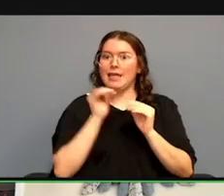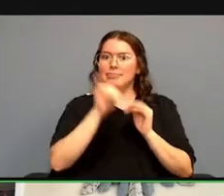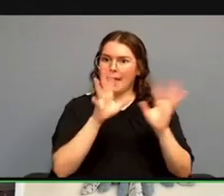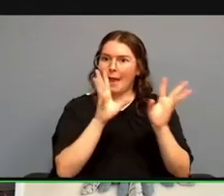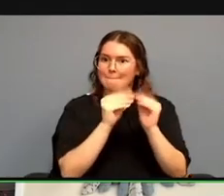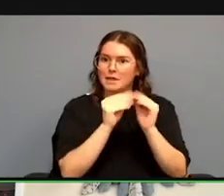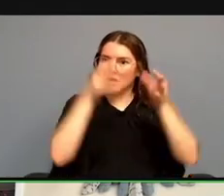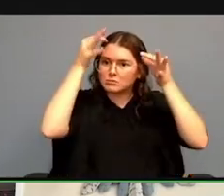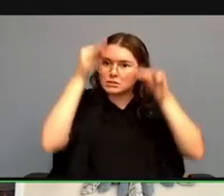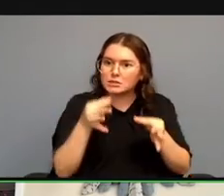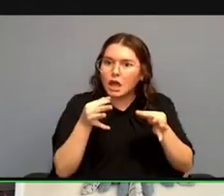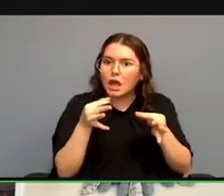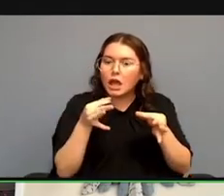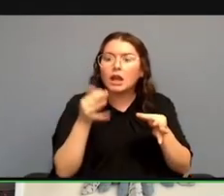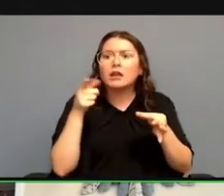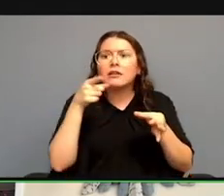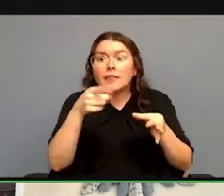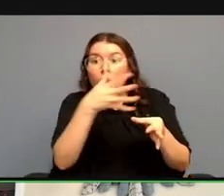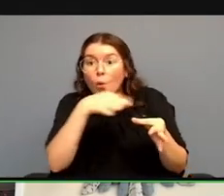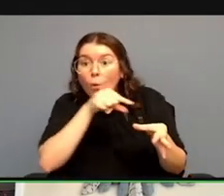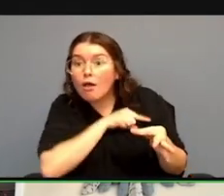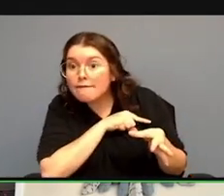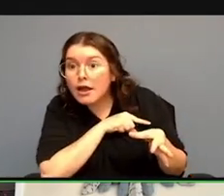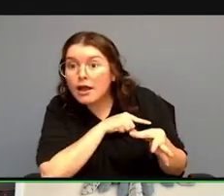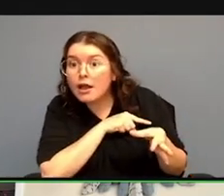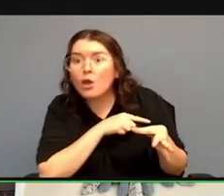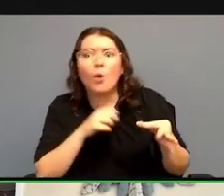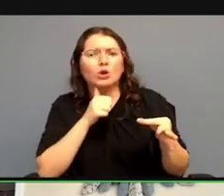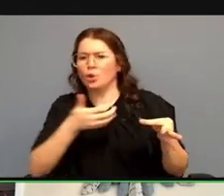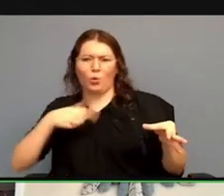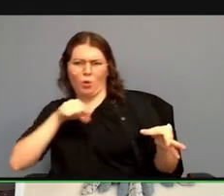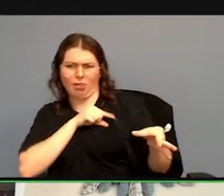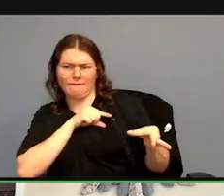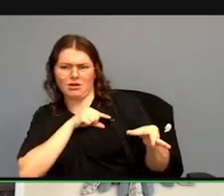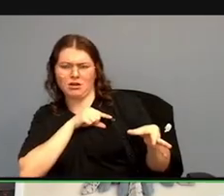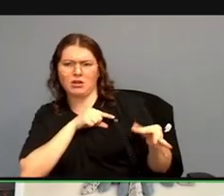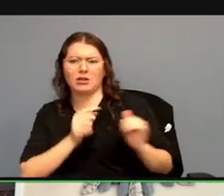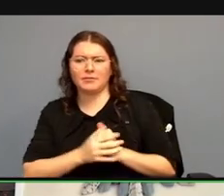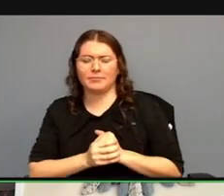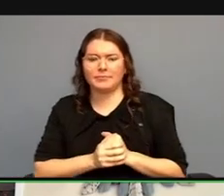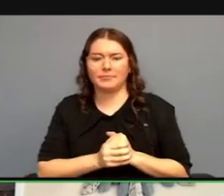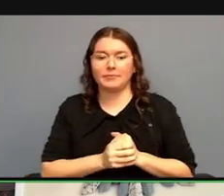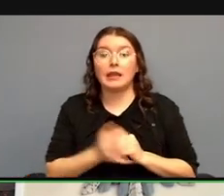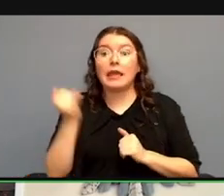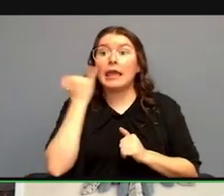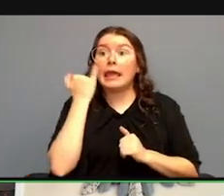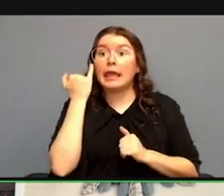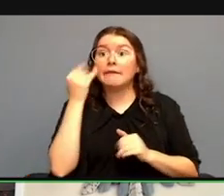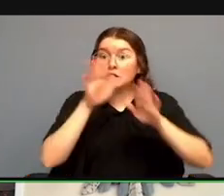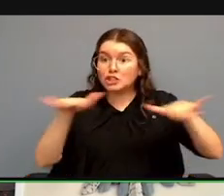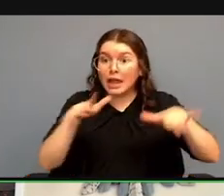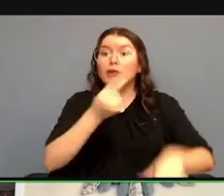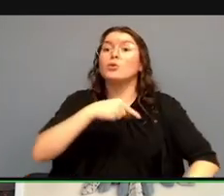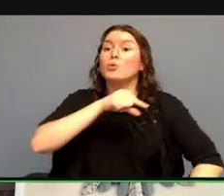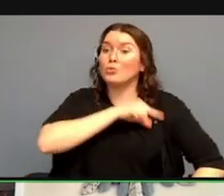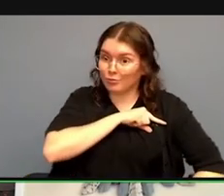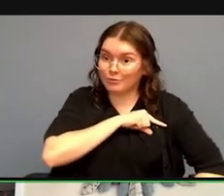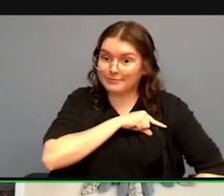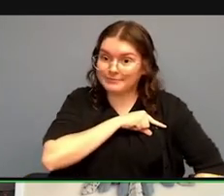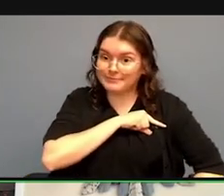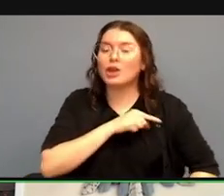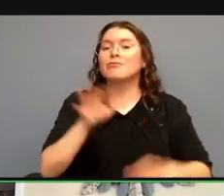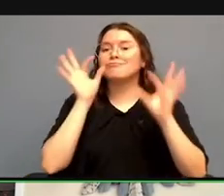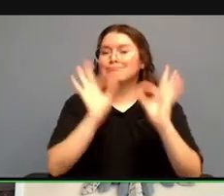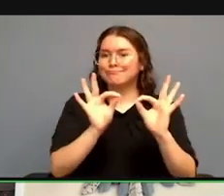we determine, is that child eligible or not eligible? If that child is eligible,